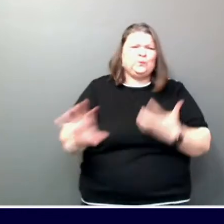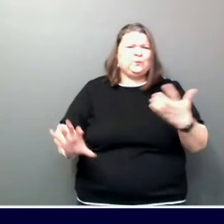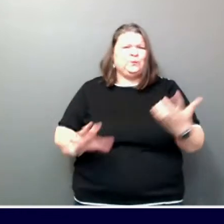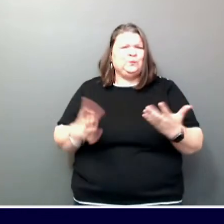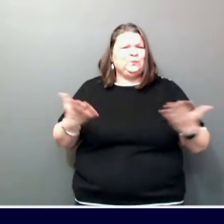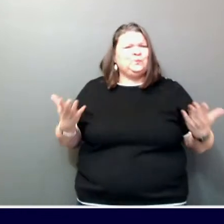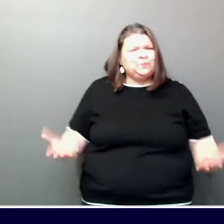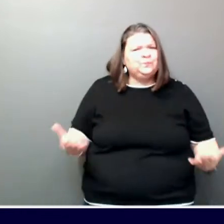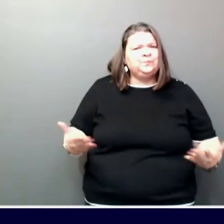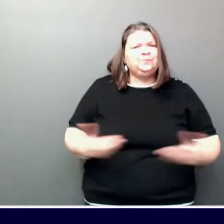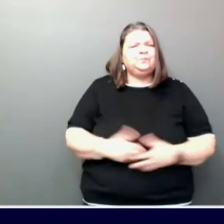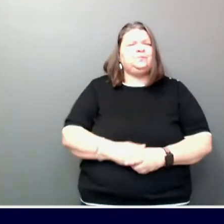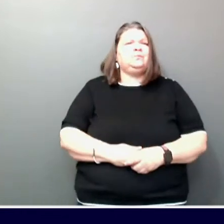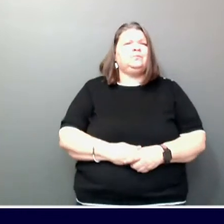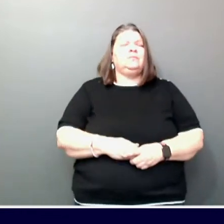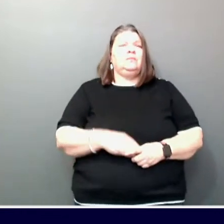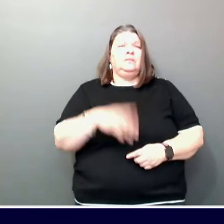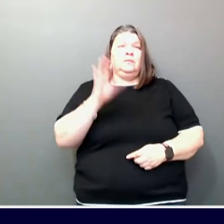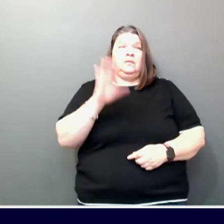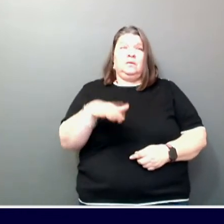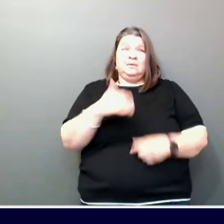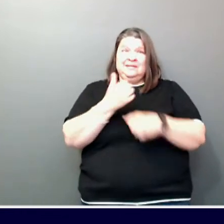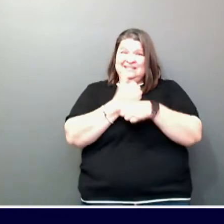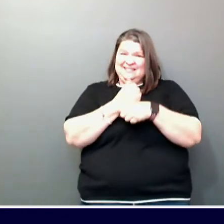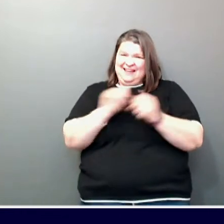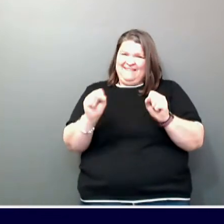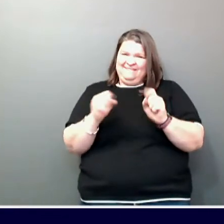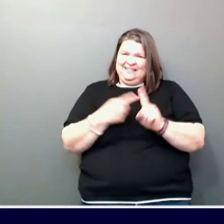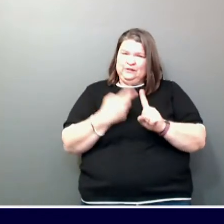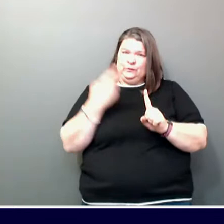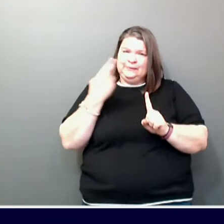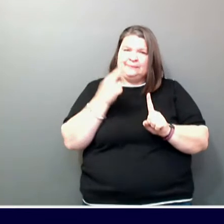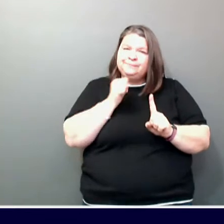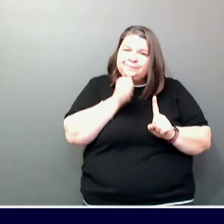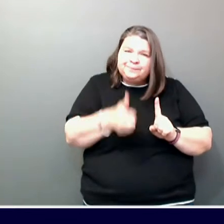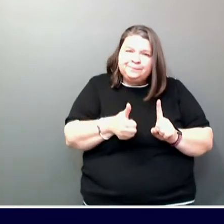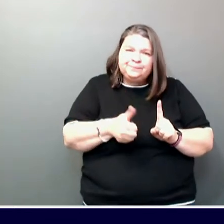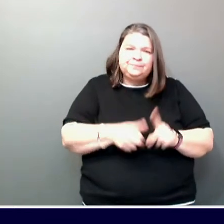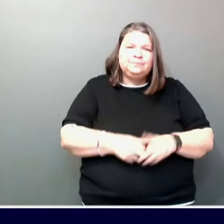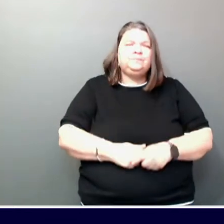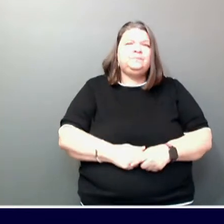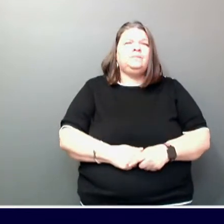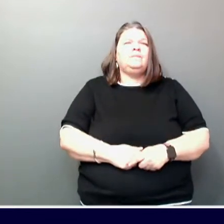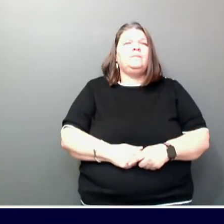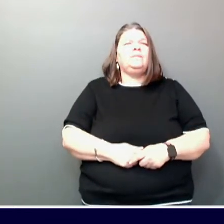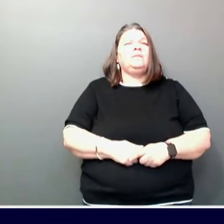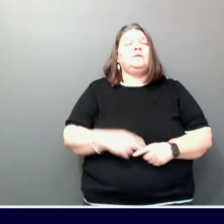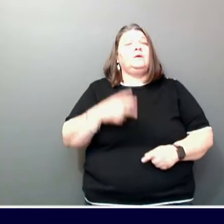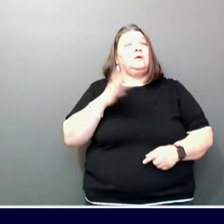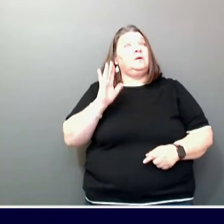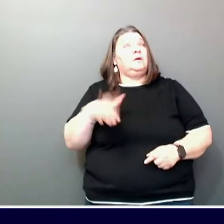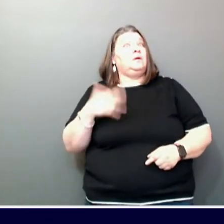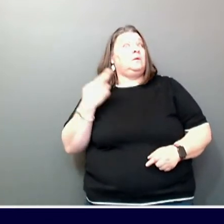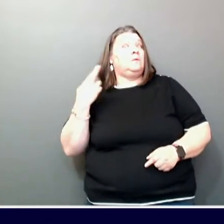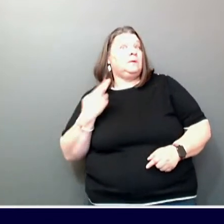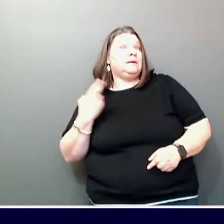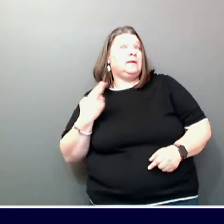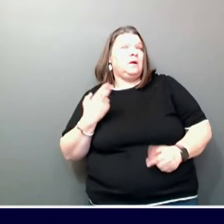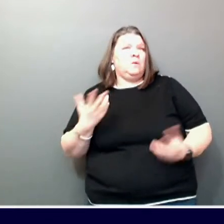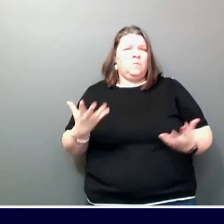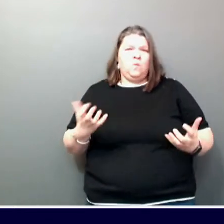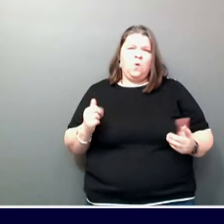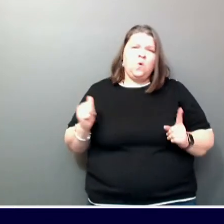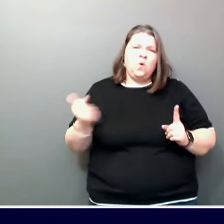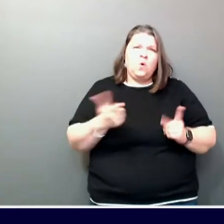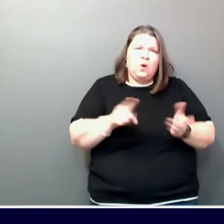out of concerns for safety. It was really that they wanted the regulators wanted to see all the data around the third